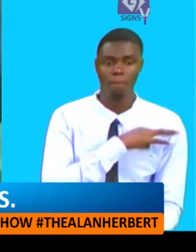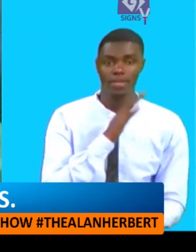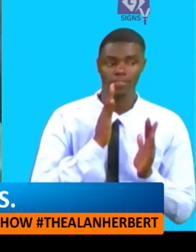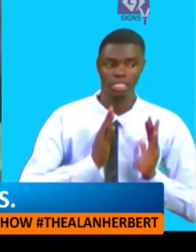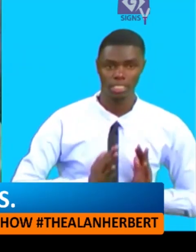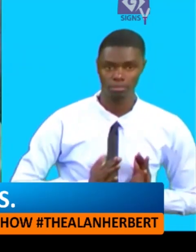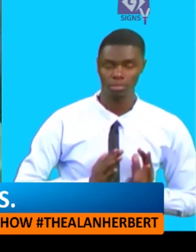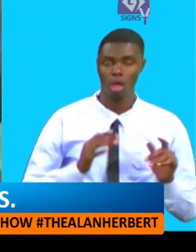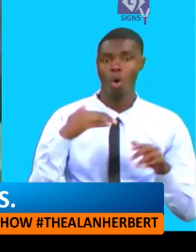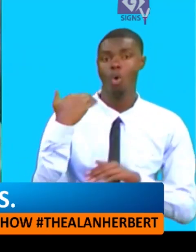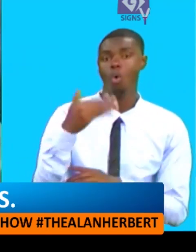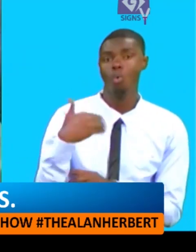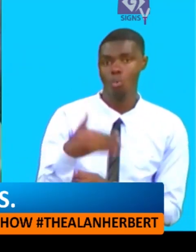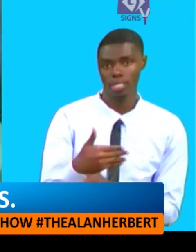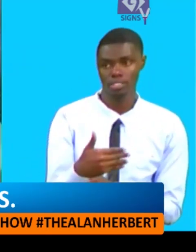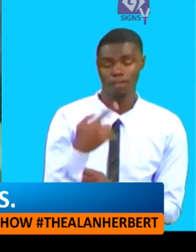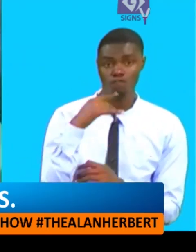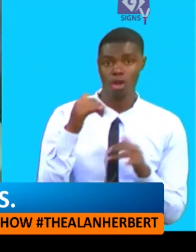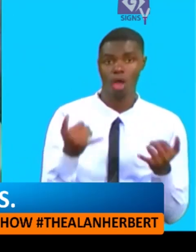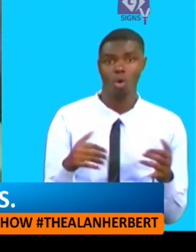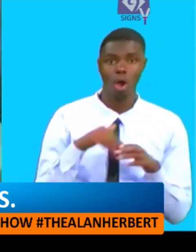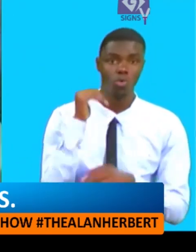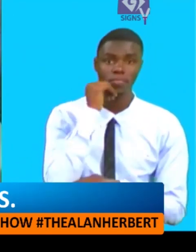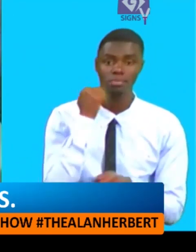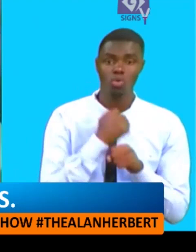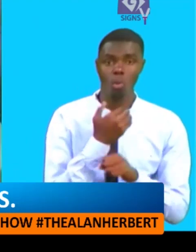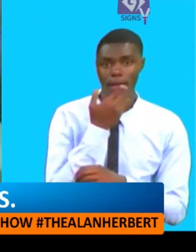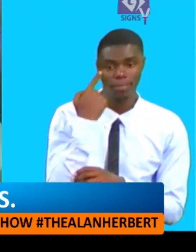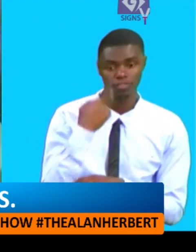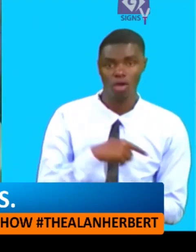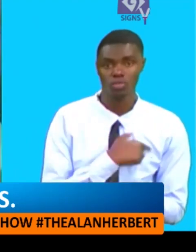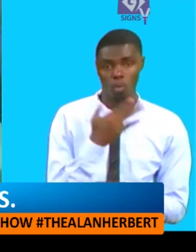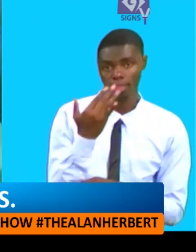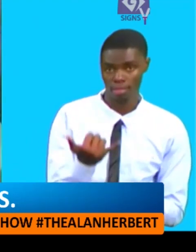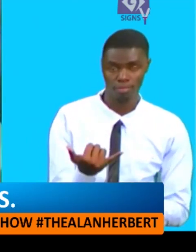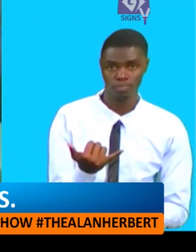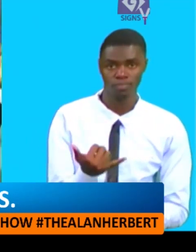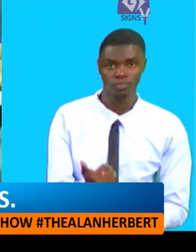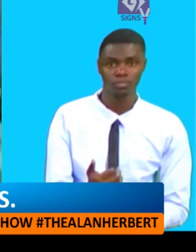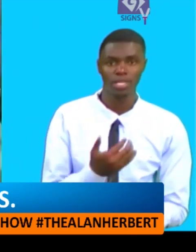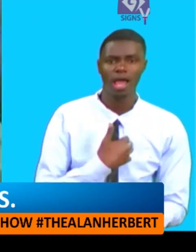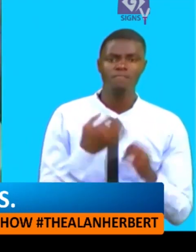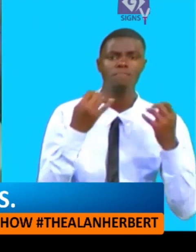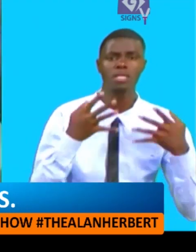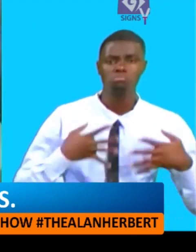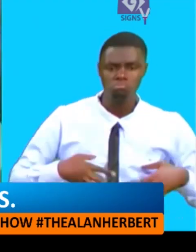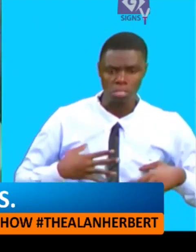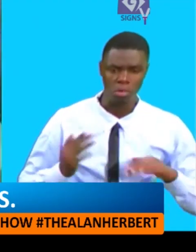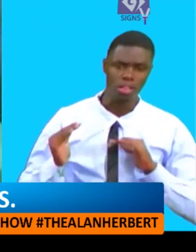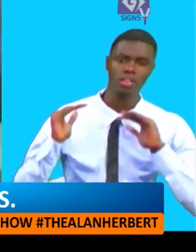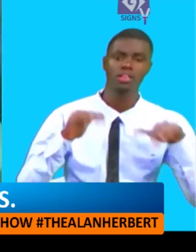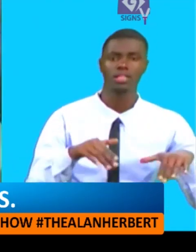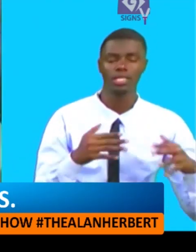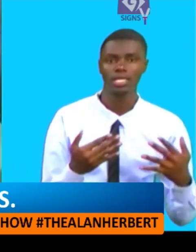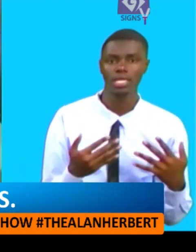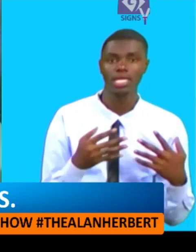beneficiaries, it's always, for now, outpatient works best for us, because we have so many people, and it's based